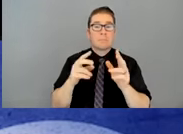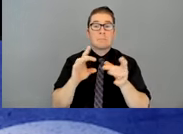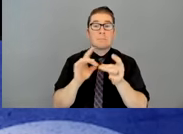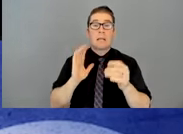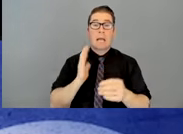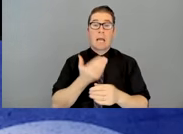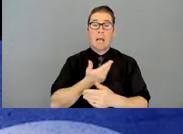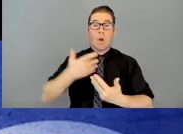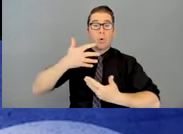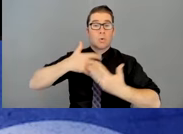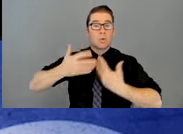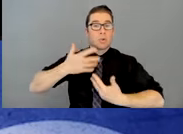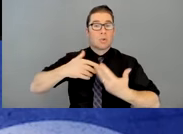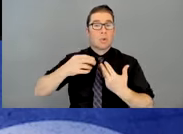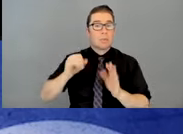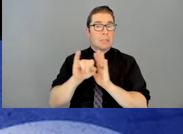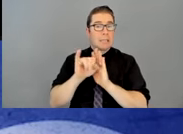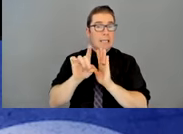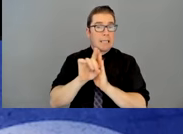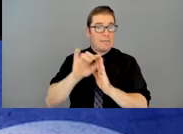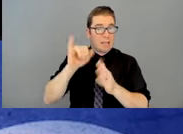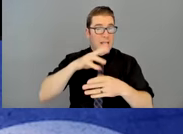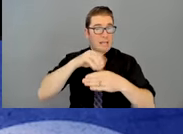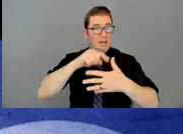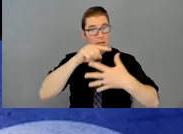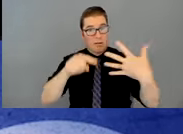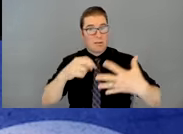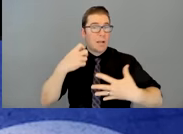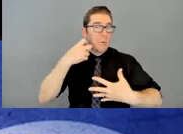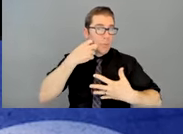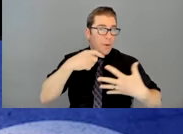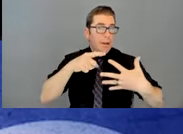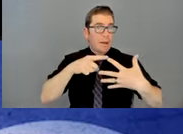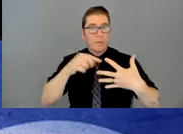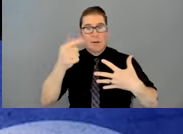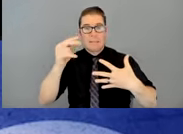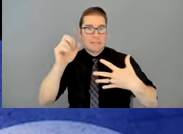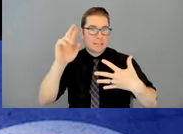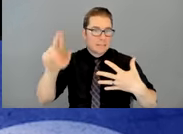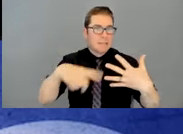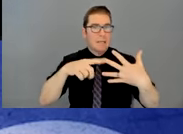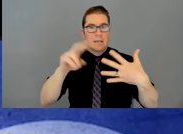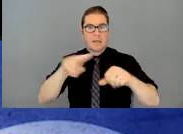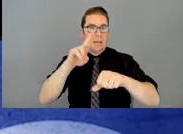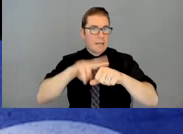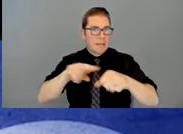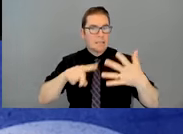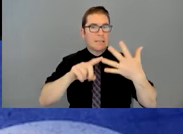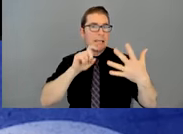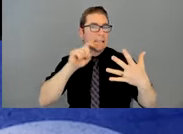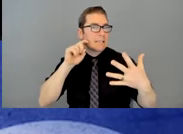social identities, which include our race, ethnicity, nationality, gender identity, sexual orientation,